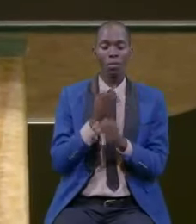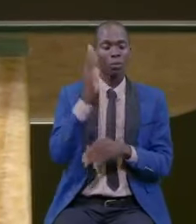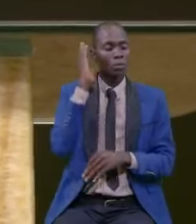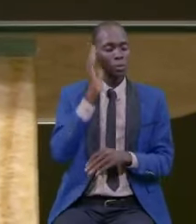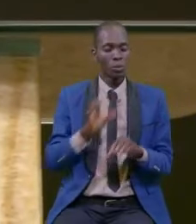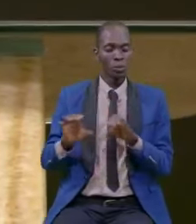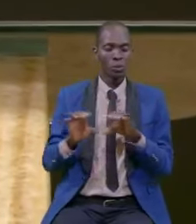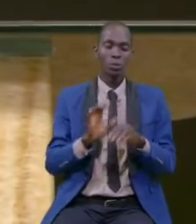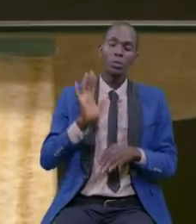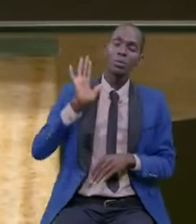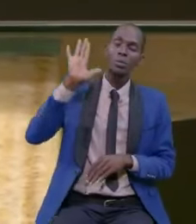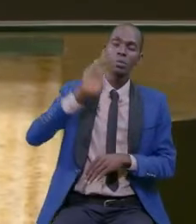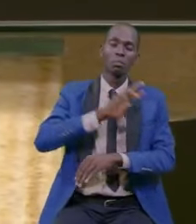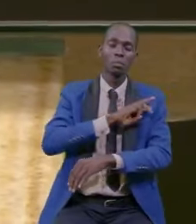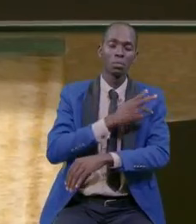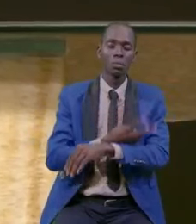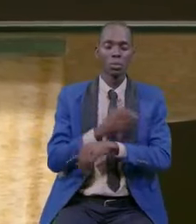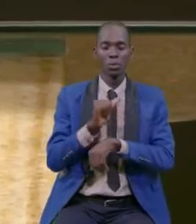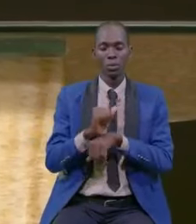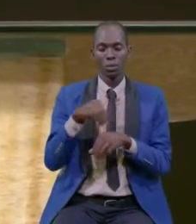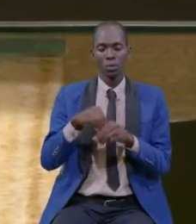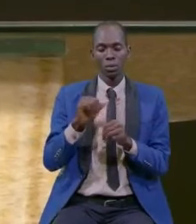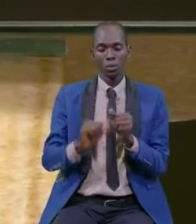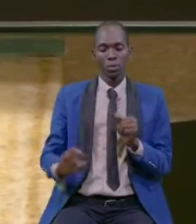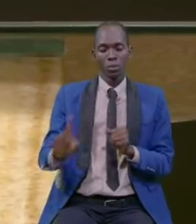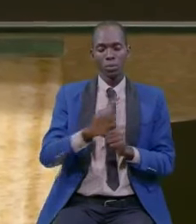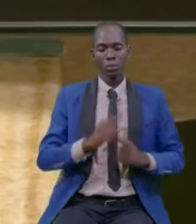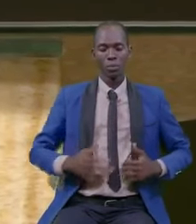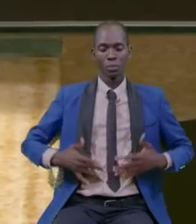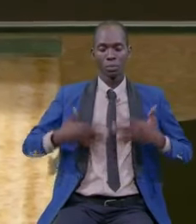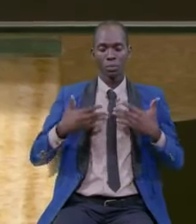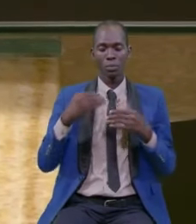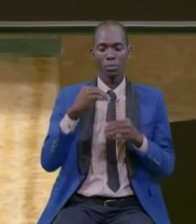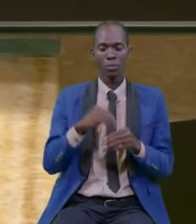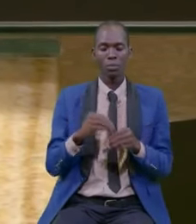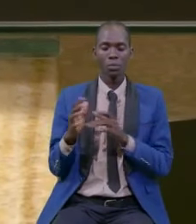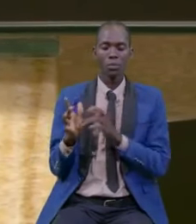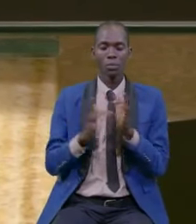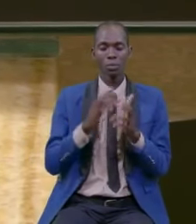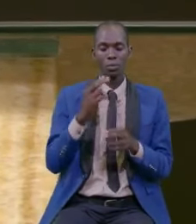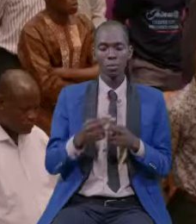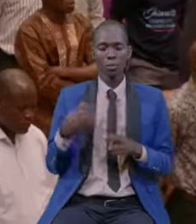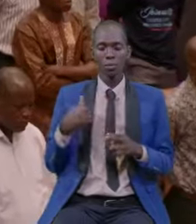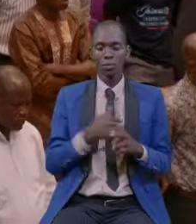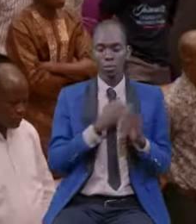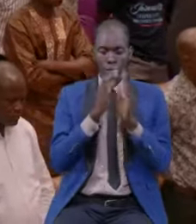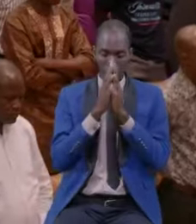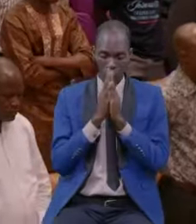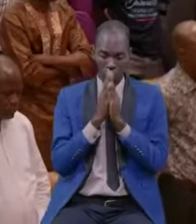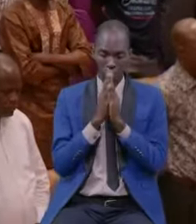its Mighty work in every life in Jesus name we